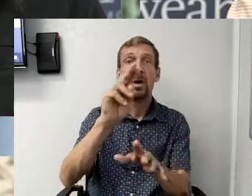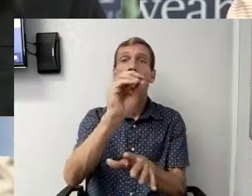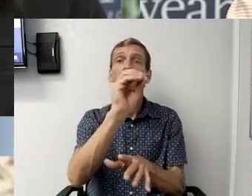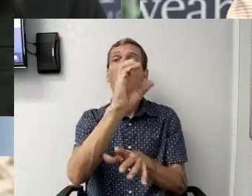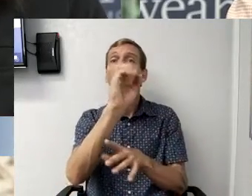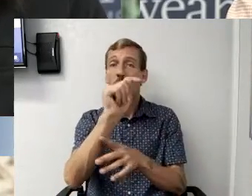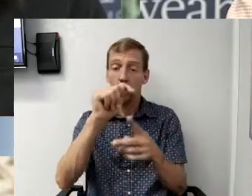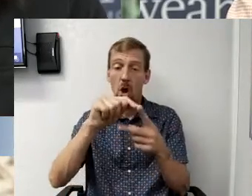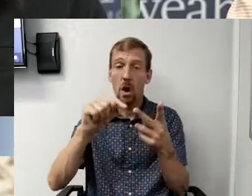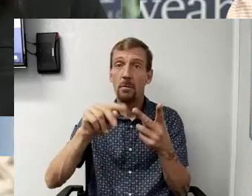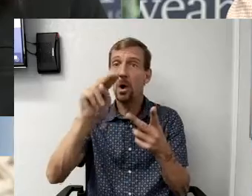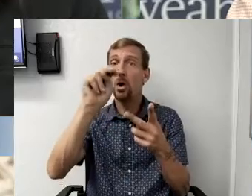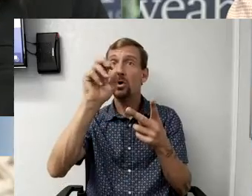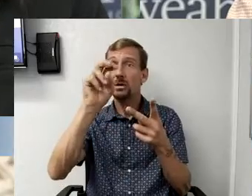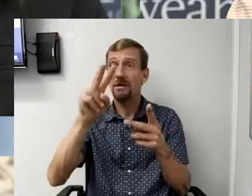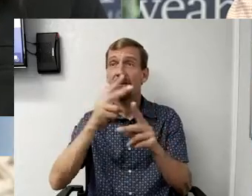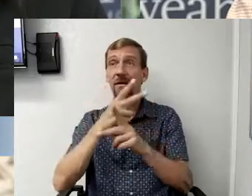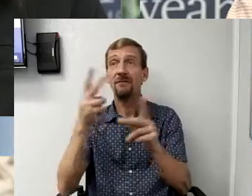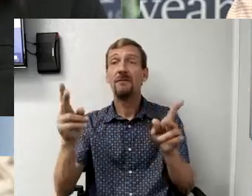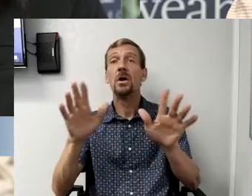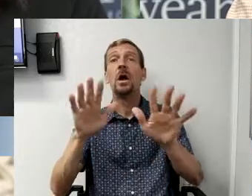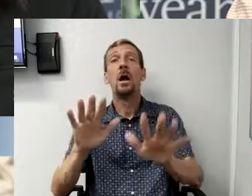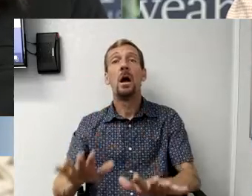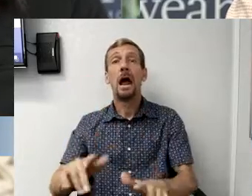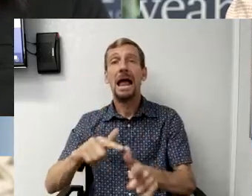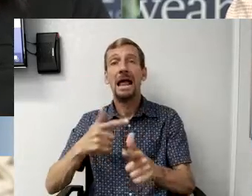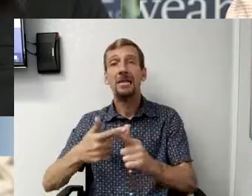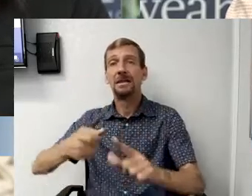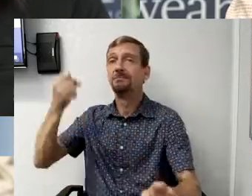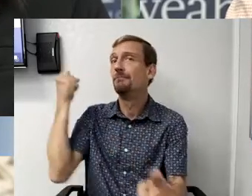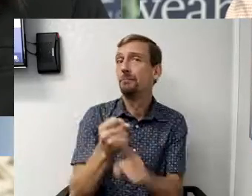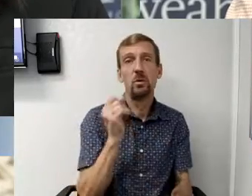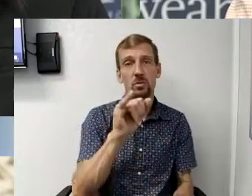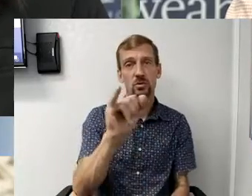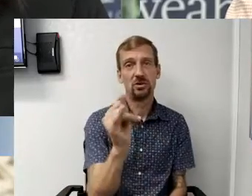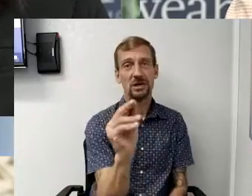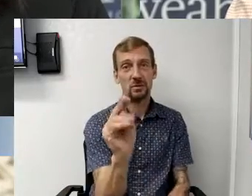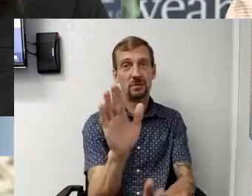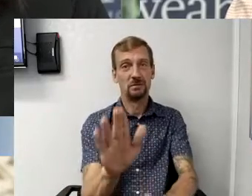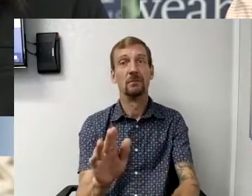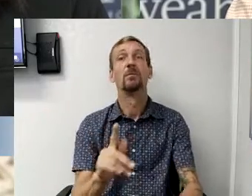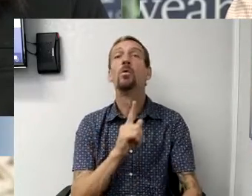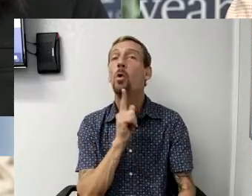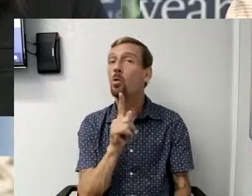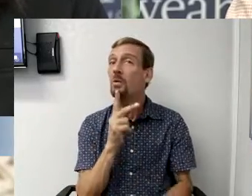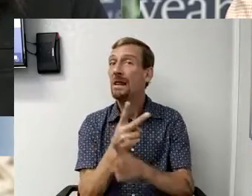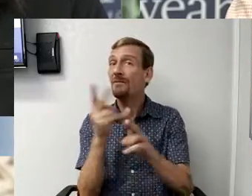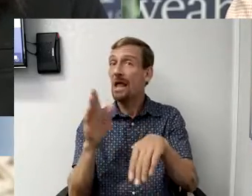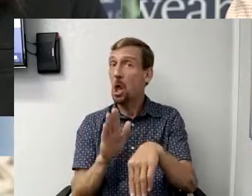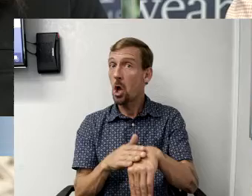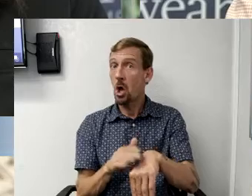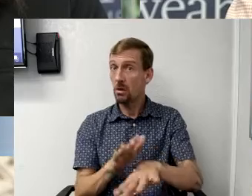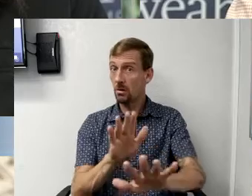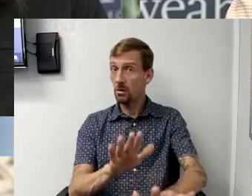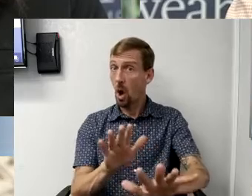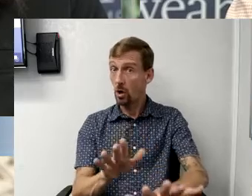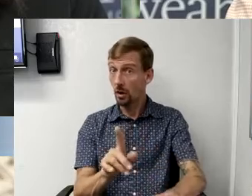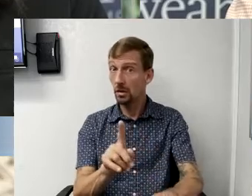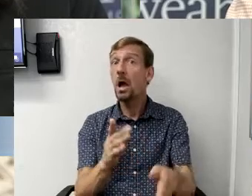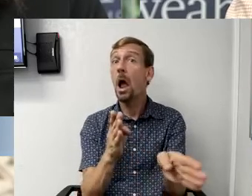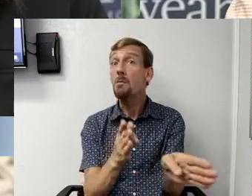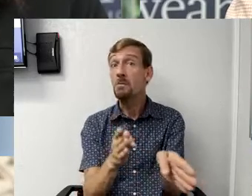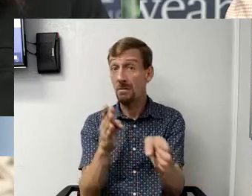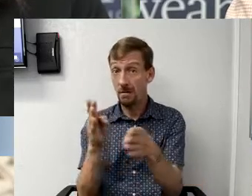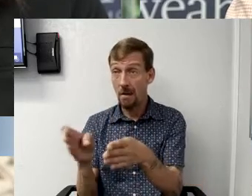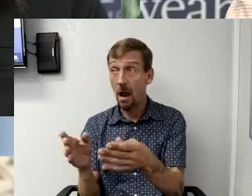November, December, very, very mild, and then it hits in January. So we're still cautious and still